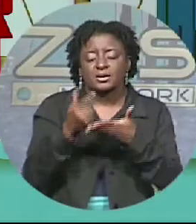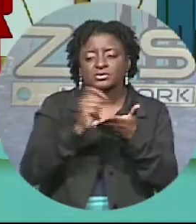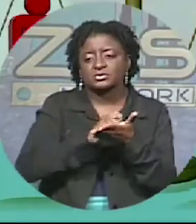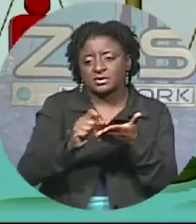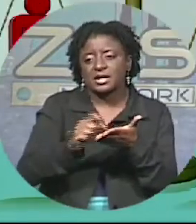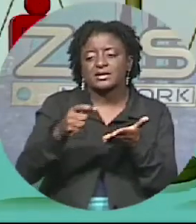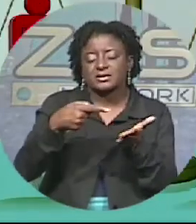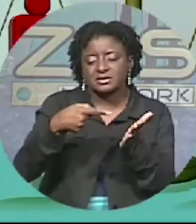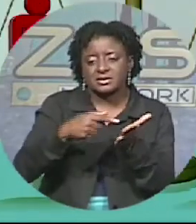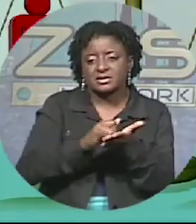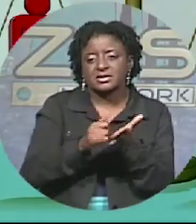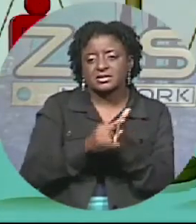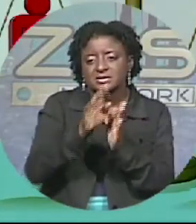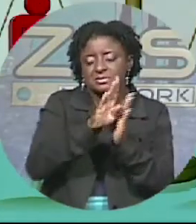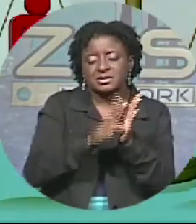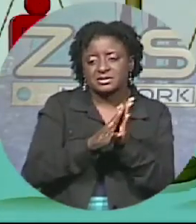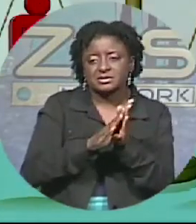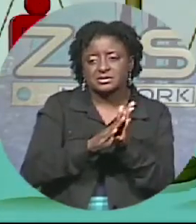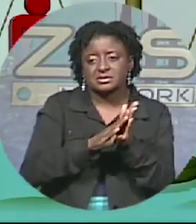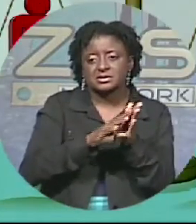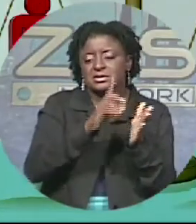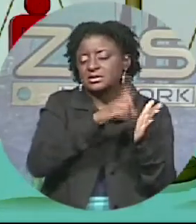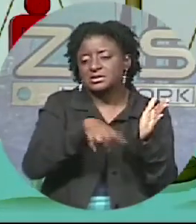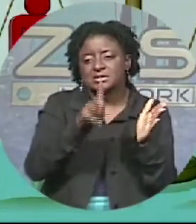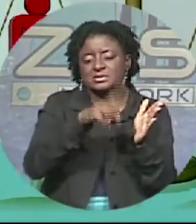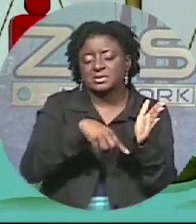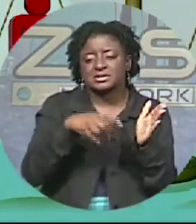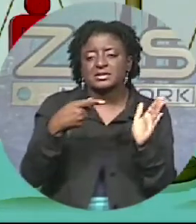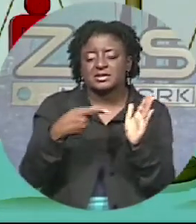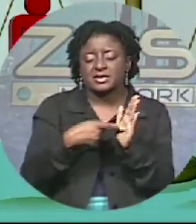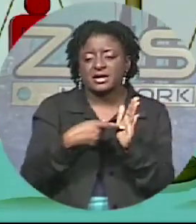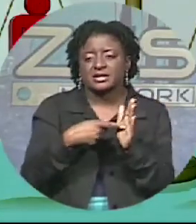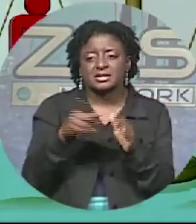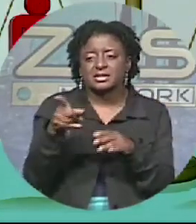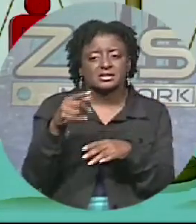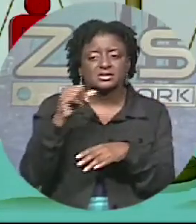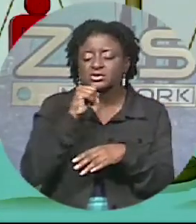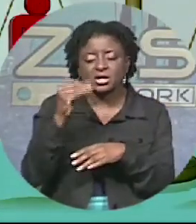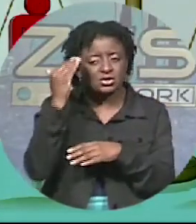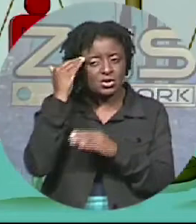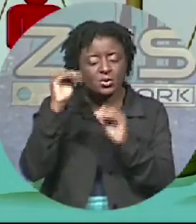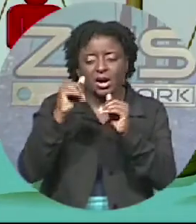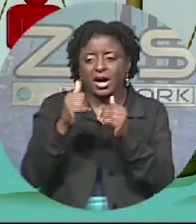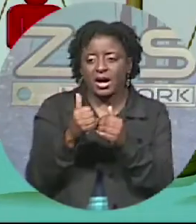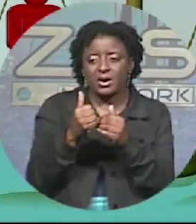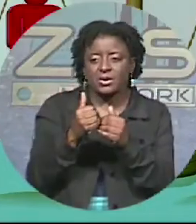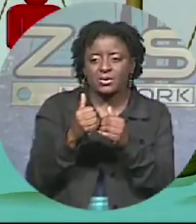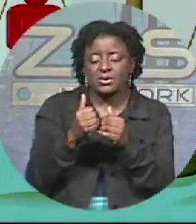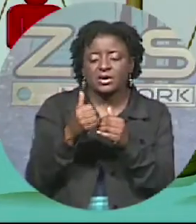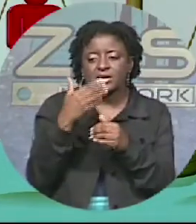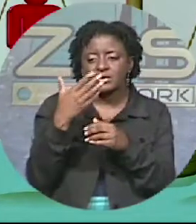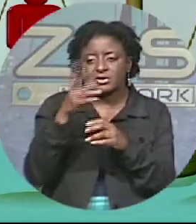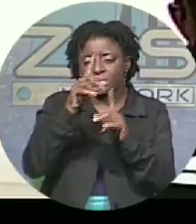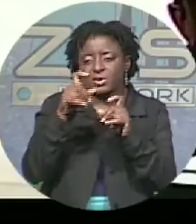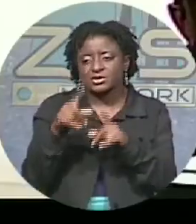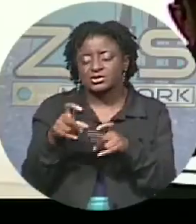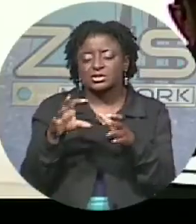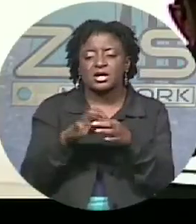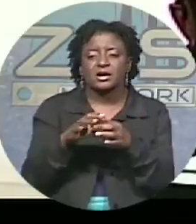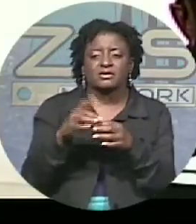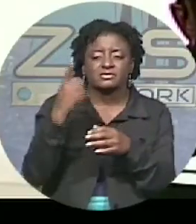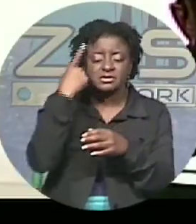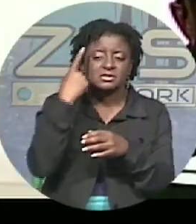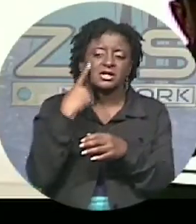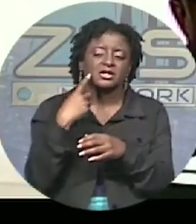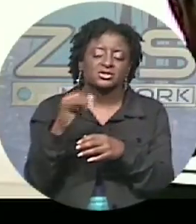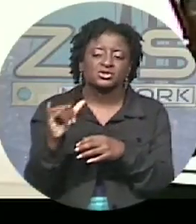dismissed that notion. He has no clue how the issue of sexual orientation crept into this debate in the first place. The